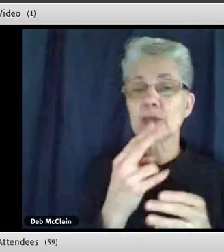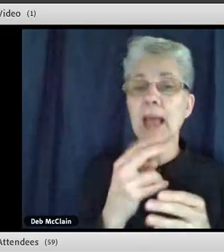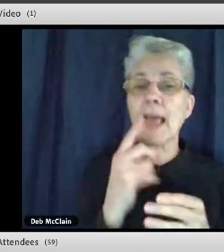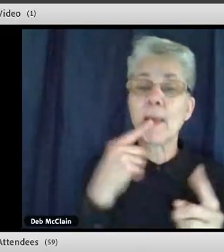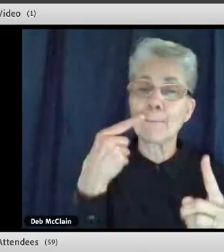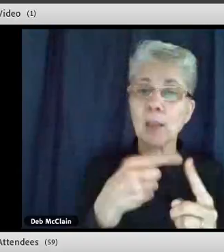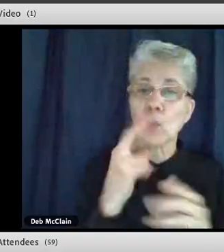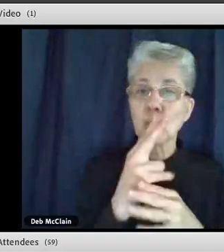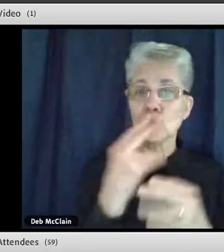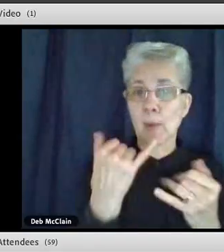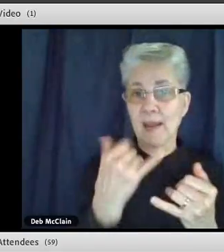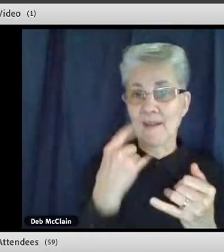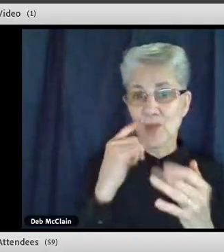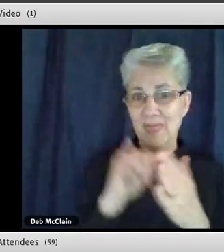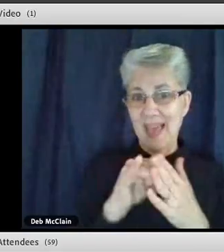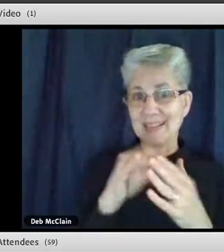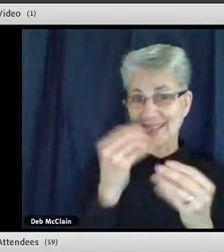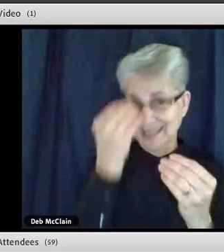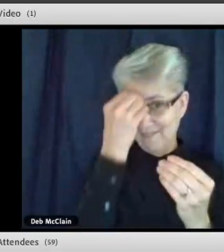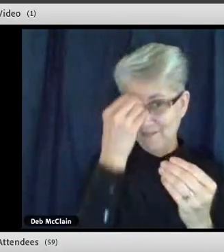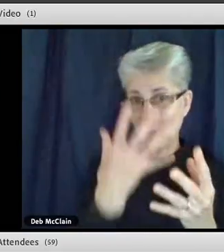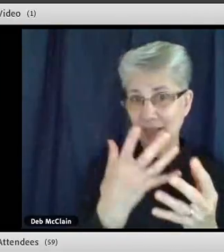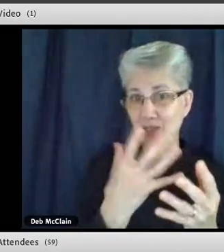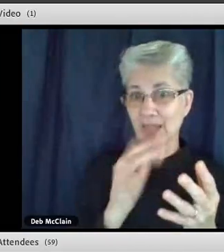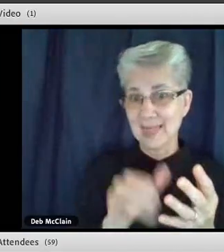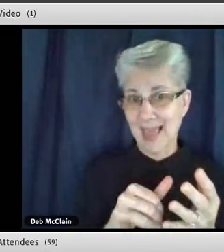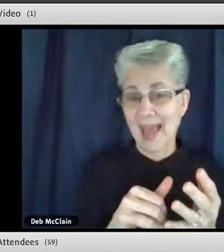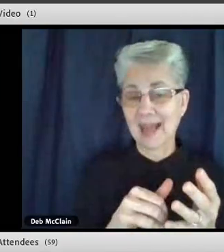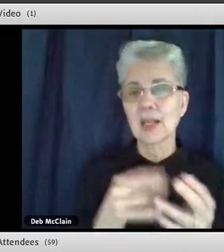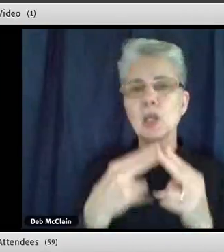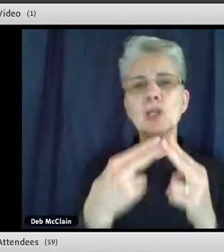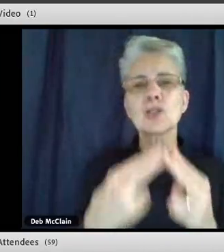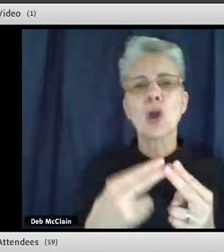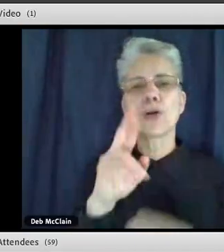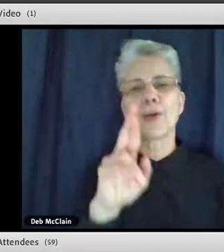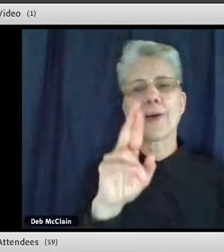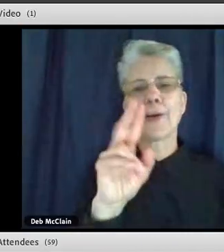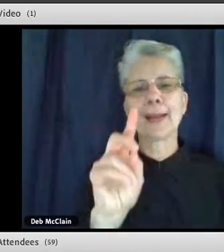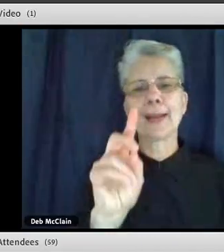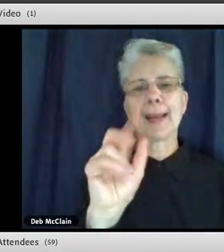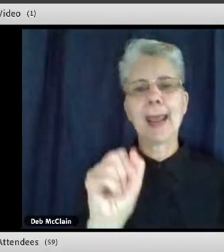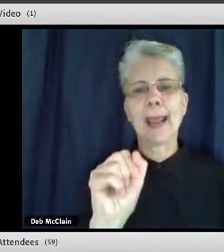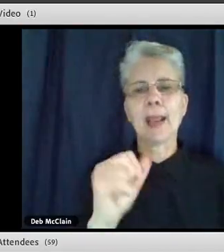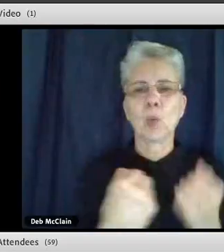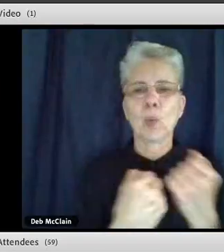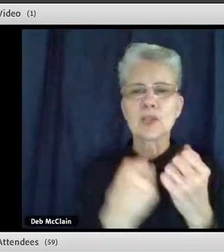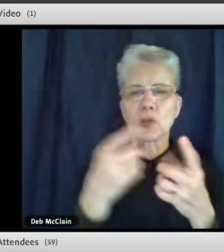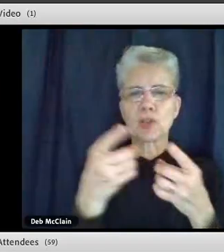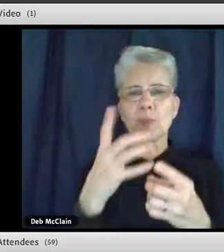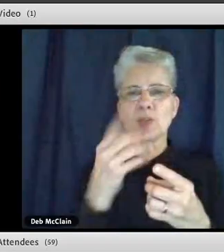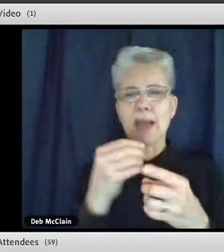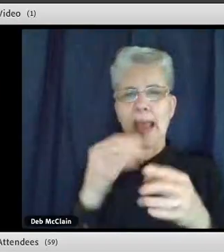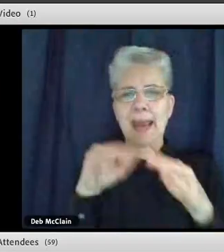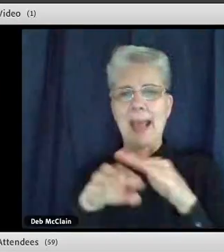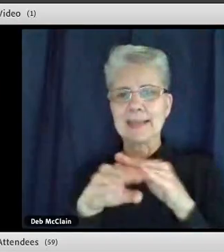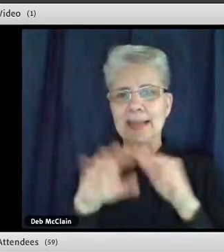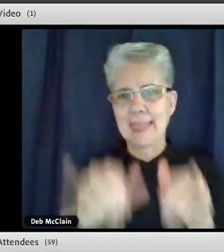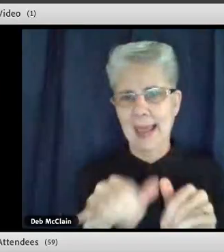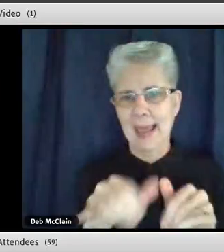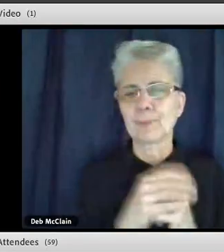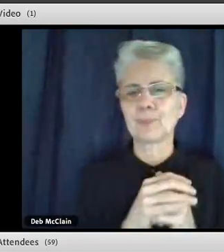for that type of information is called RDA, or Resource Description and Access. This helps